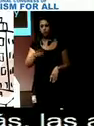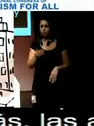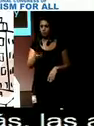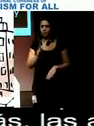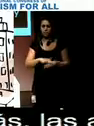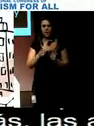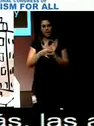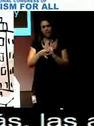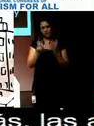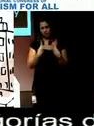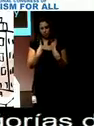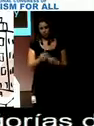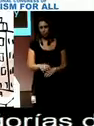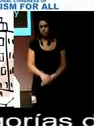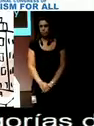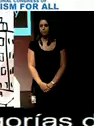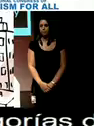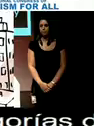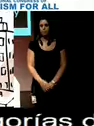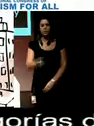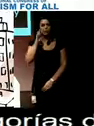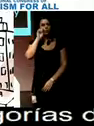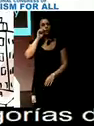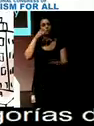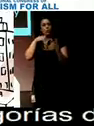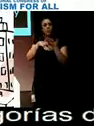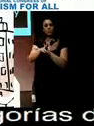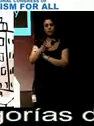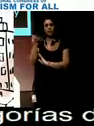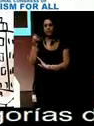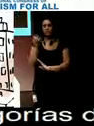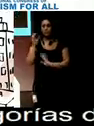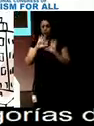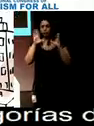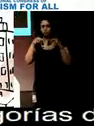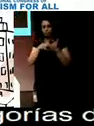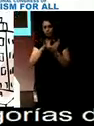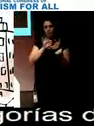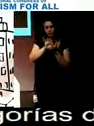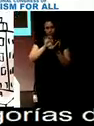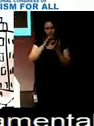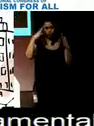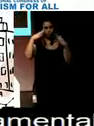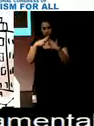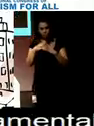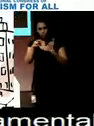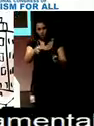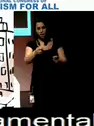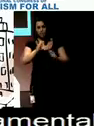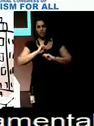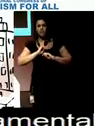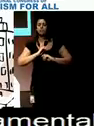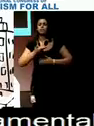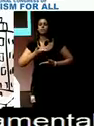leisure and tourism, because this is fundamental for the life quality. Tourism is about